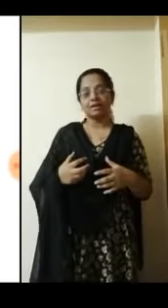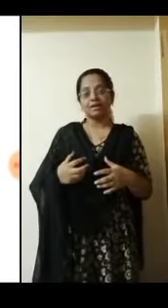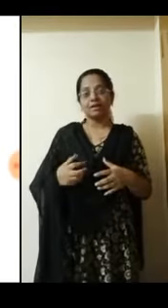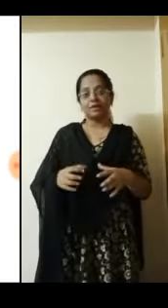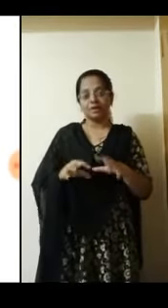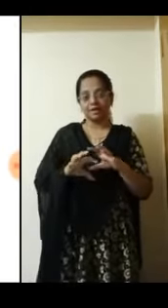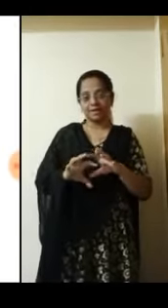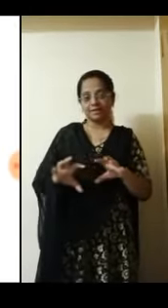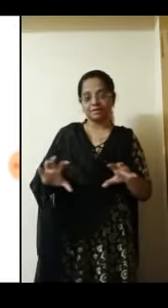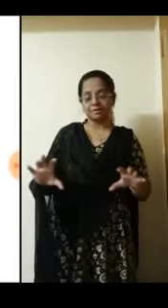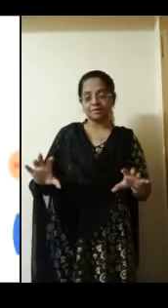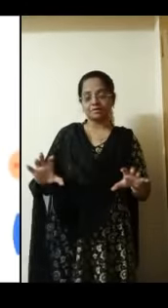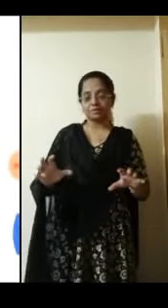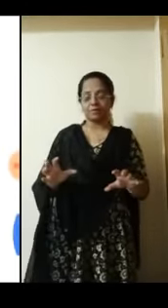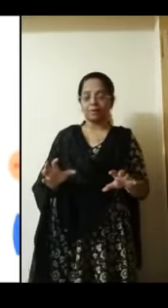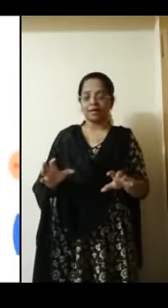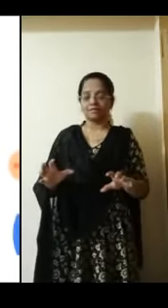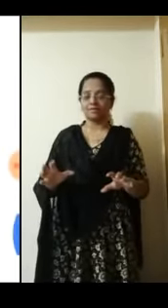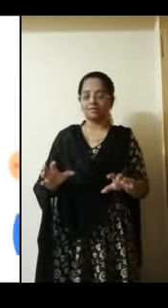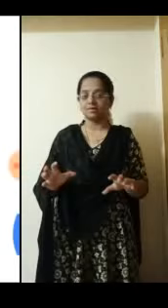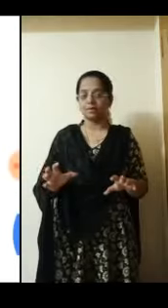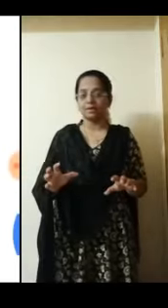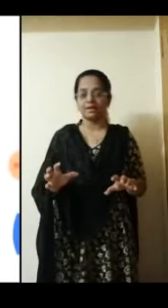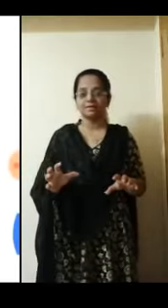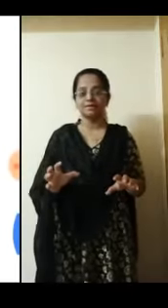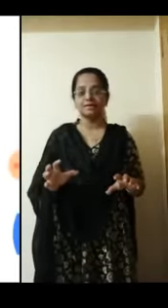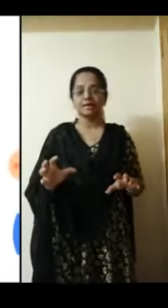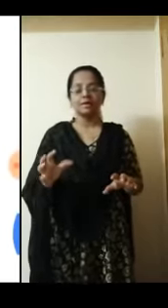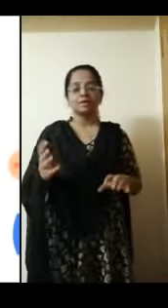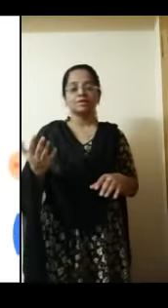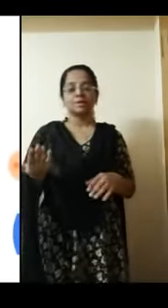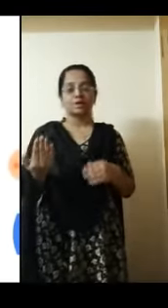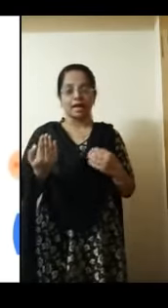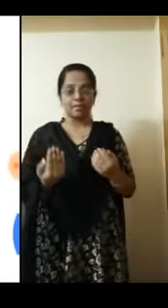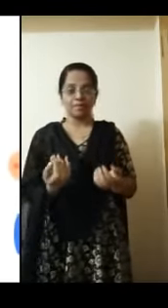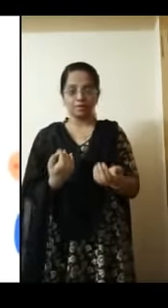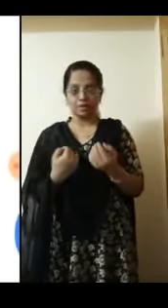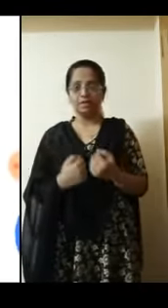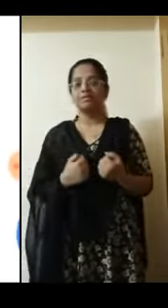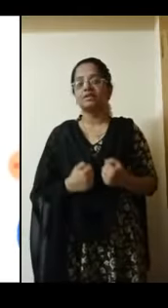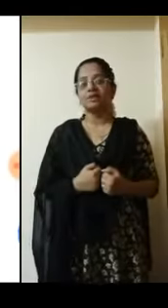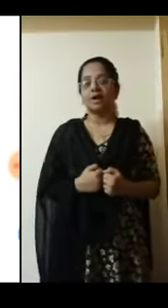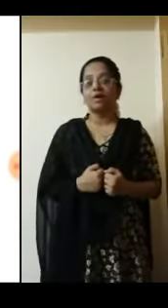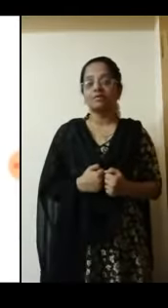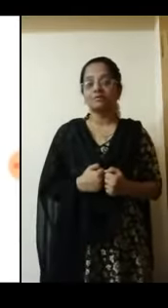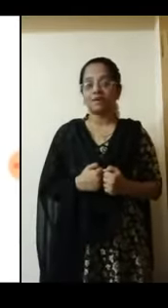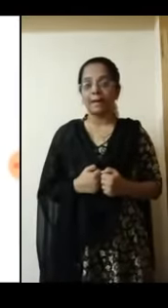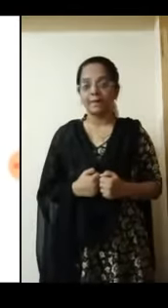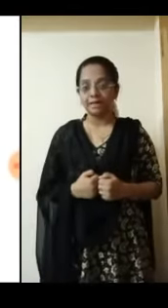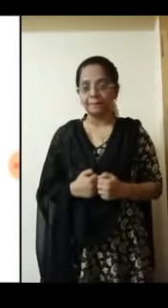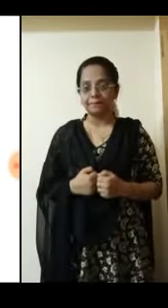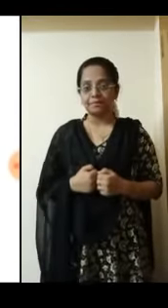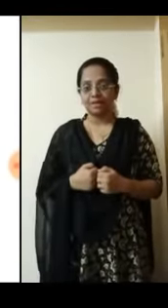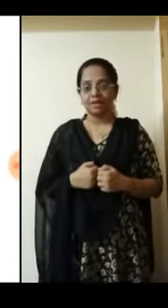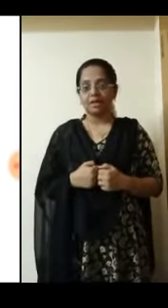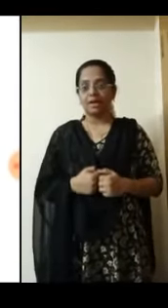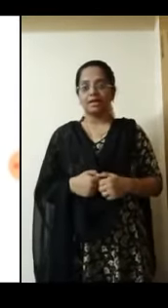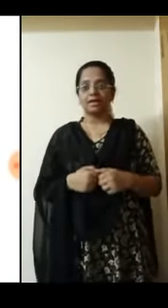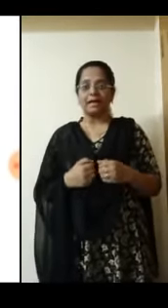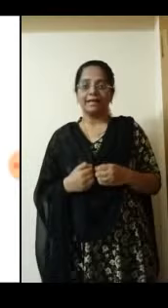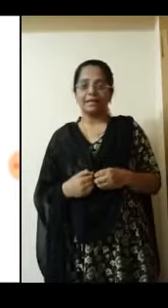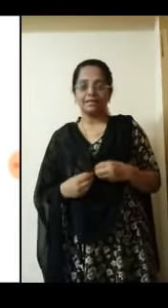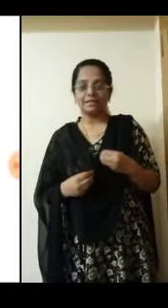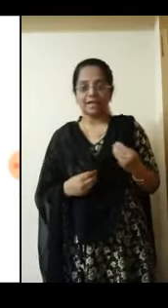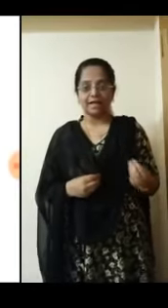share your day's experience with your parents. Yes? So it happens only with our family.